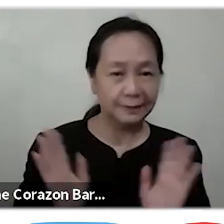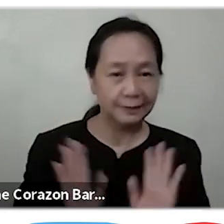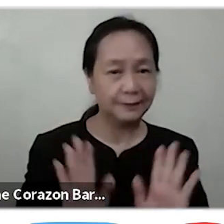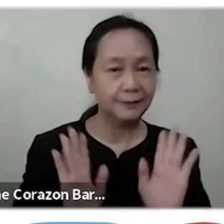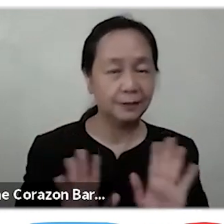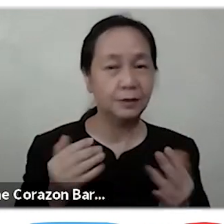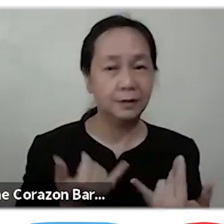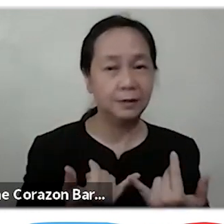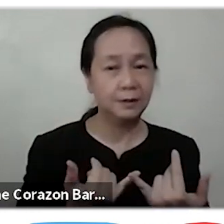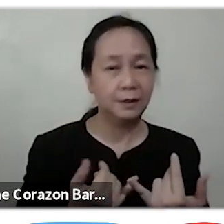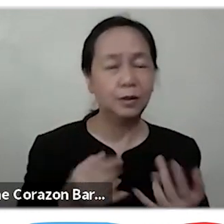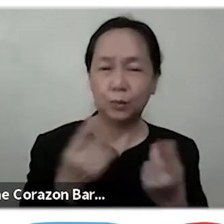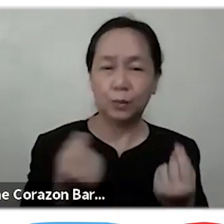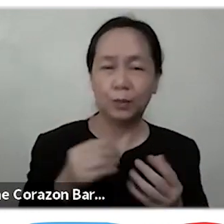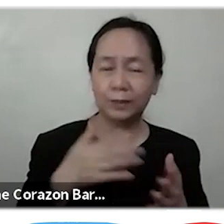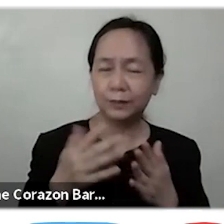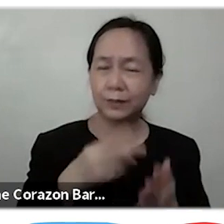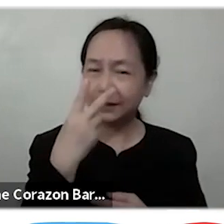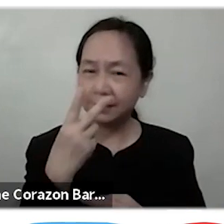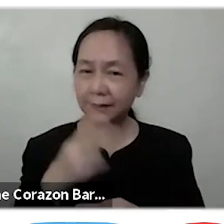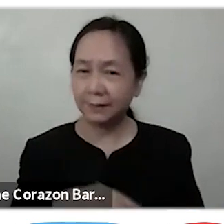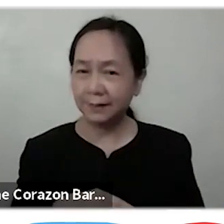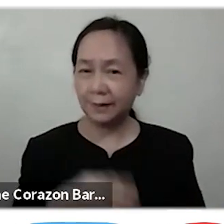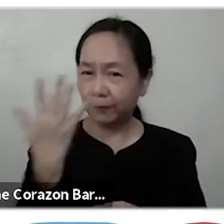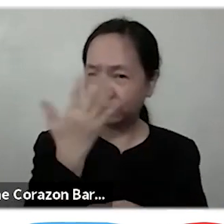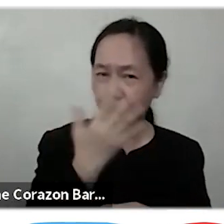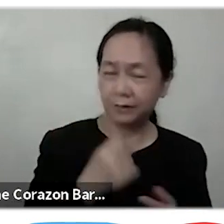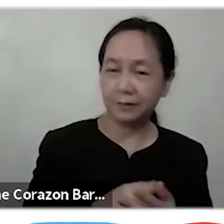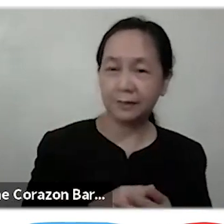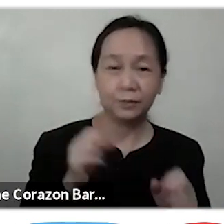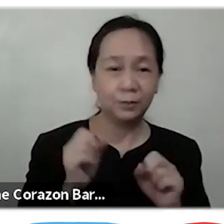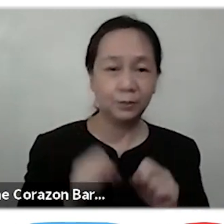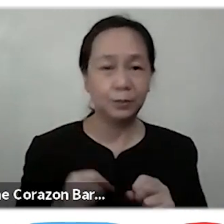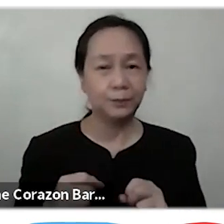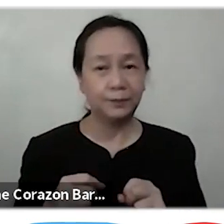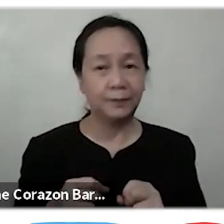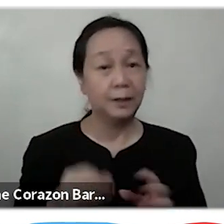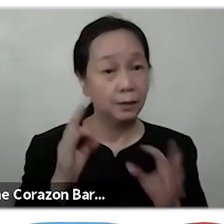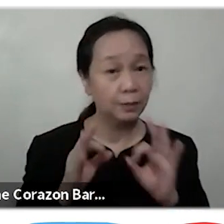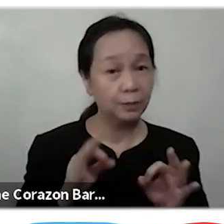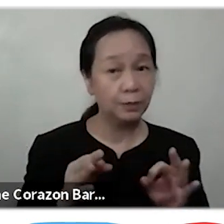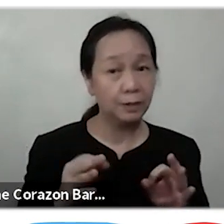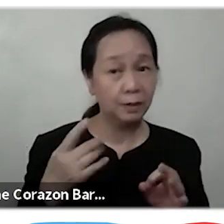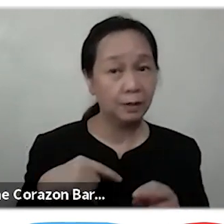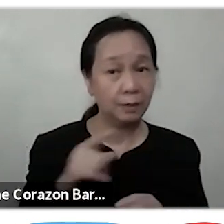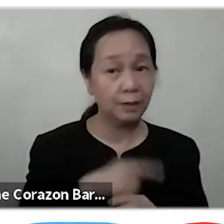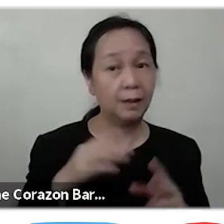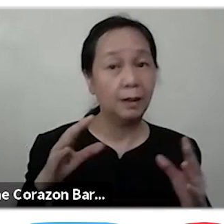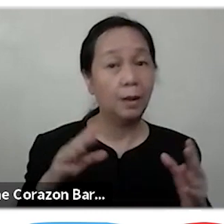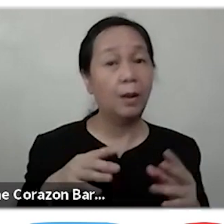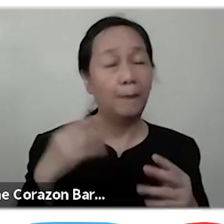They do whatever they see in films, movies, So if we want to make